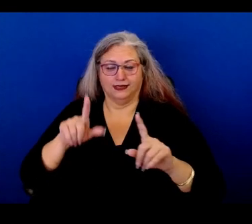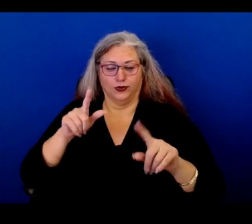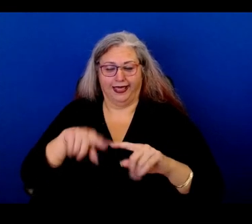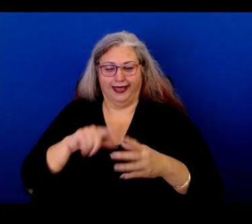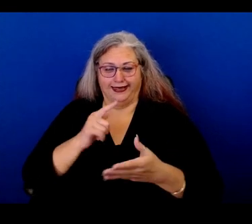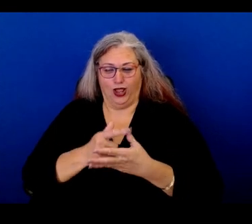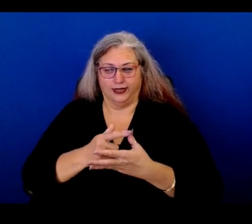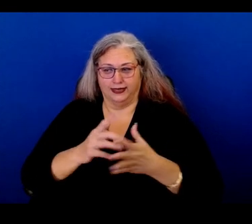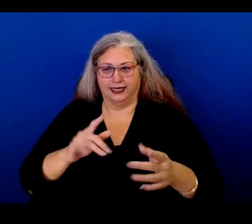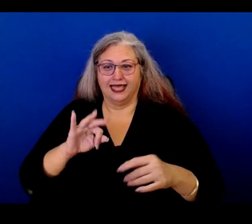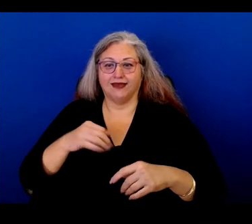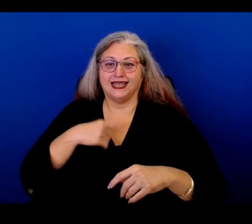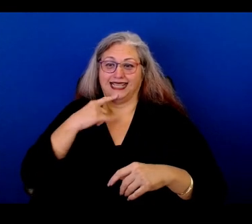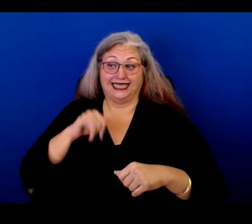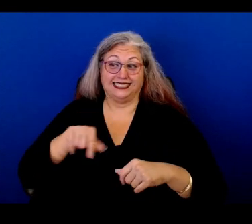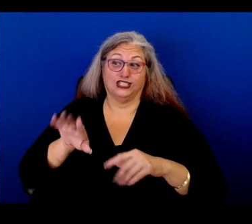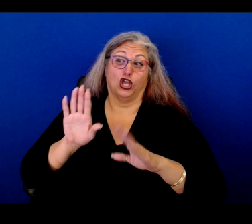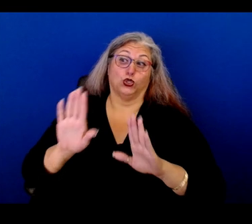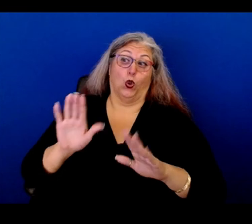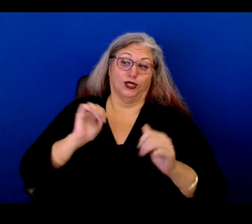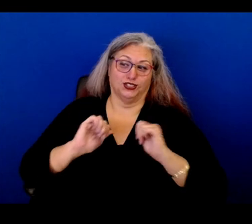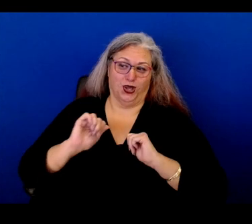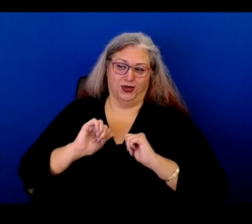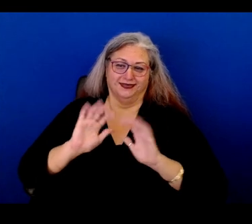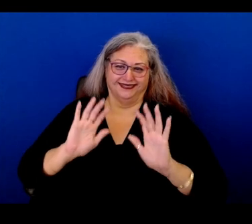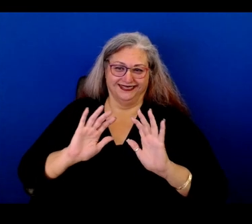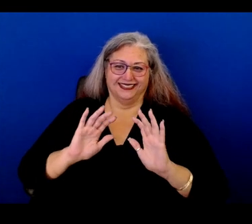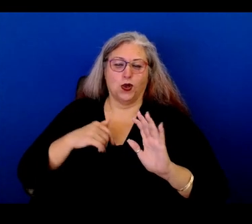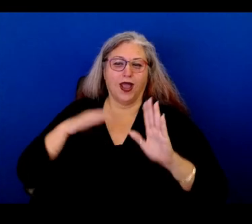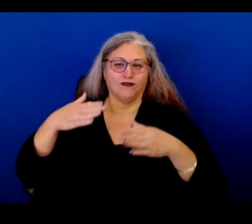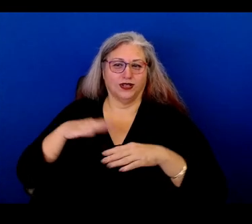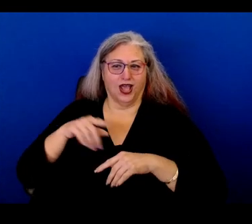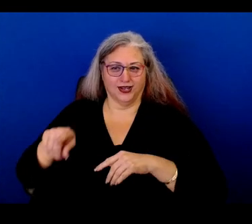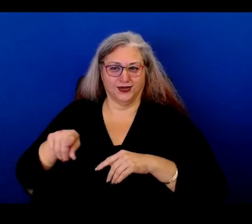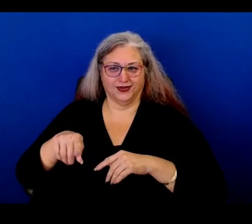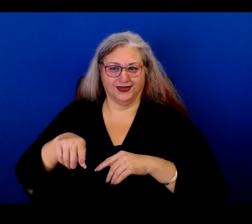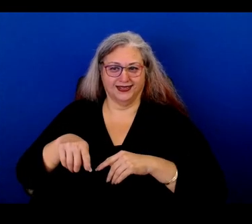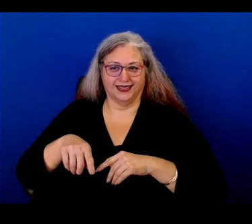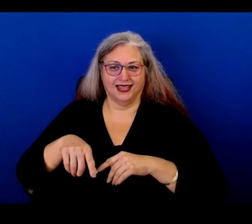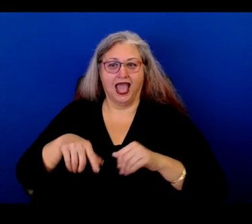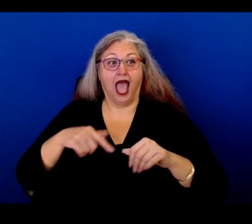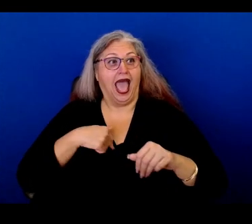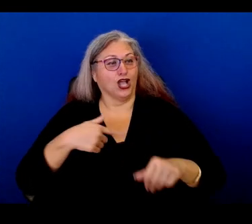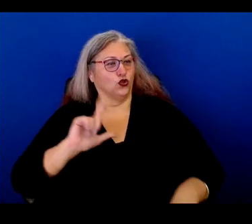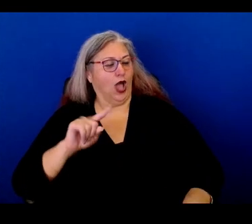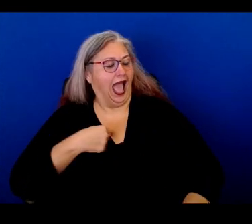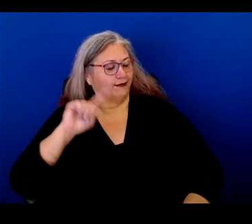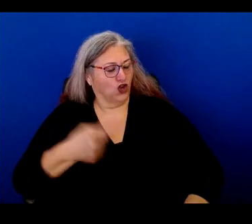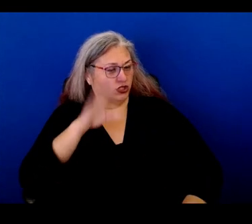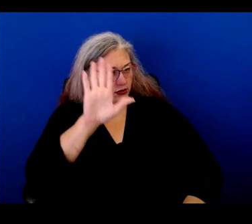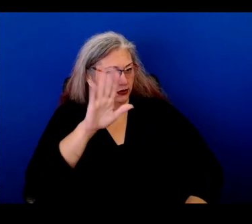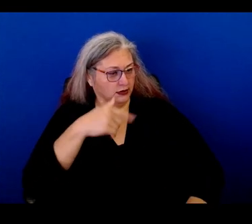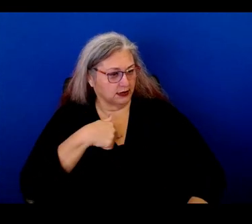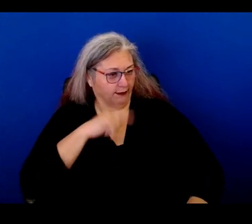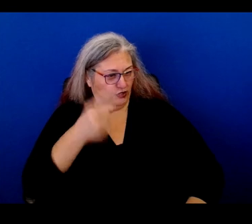show. So we're focusing on that. I get to go first. No, I'm just kidding. And so,